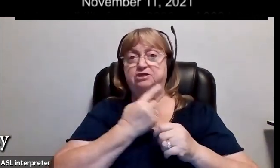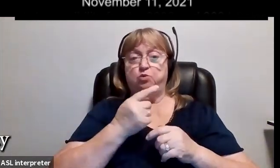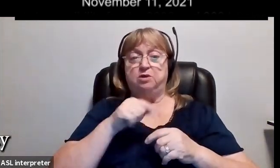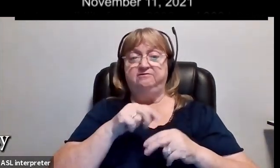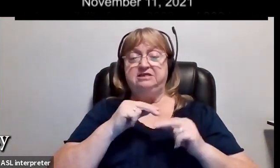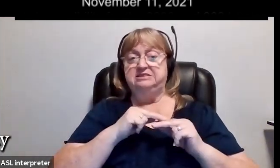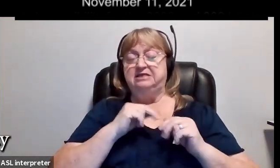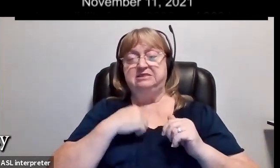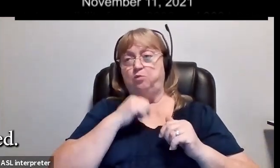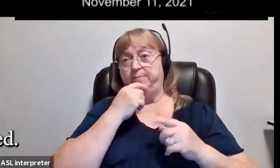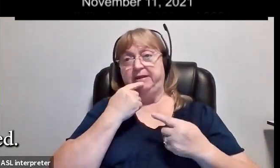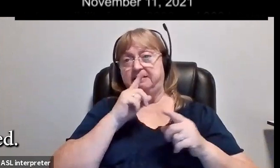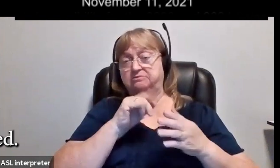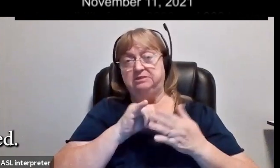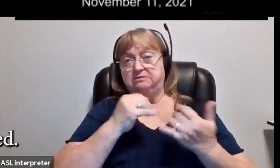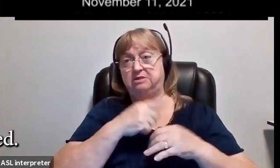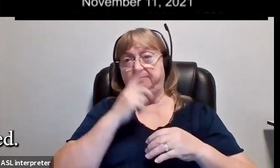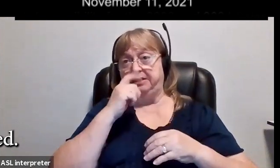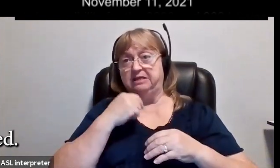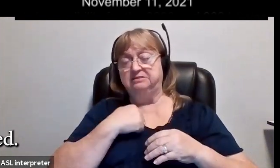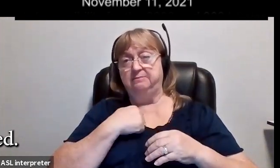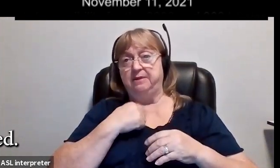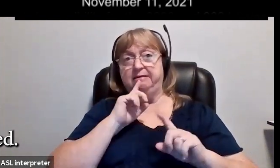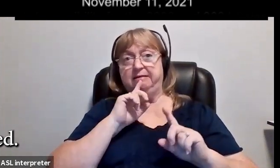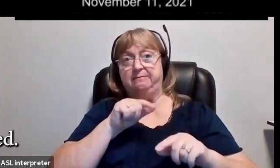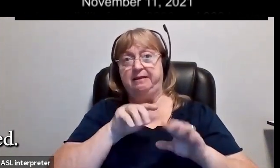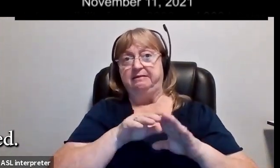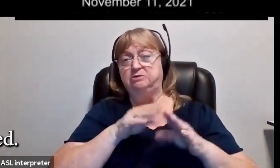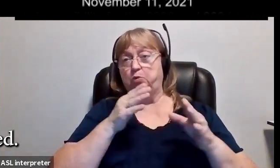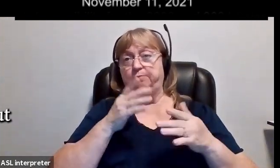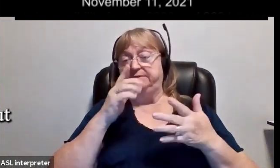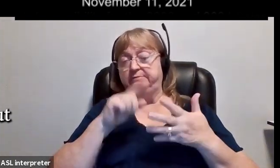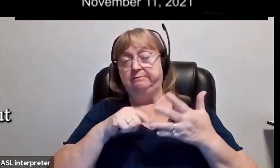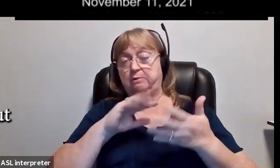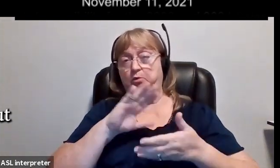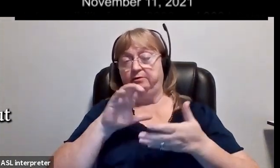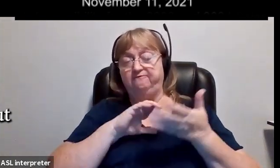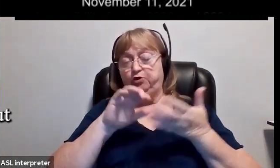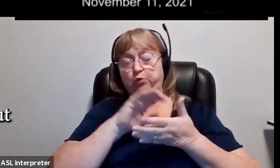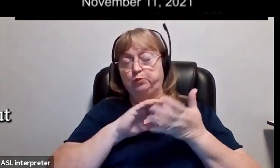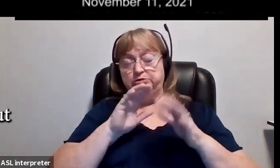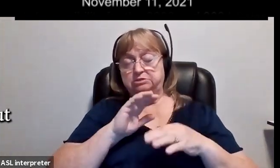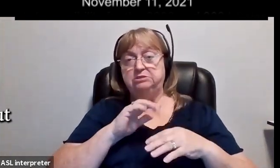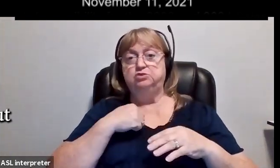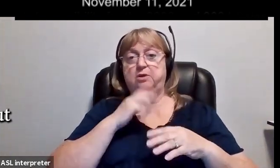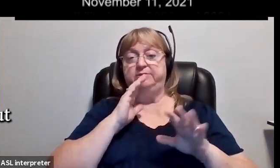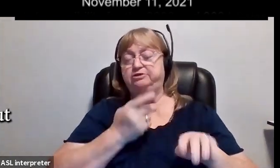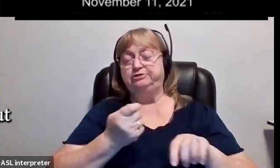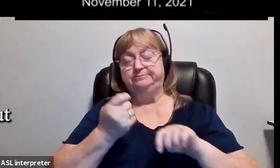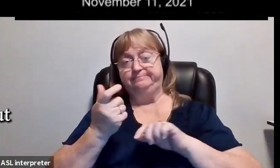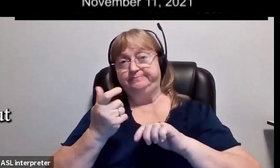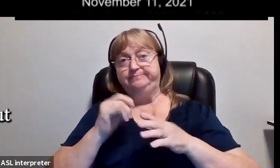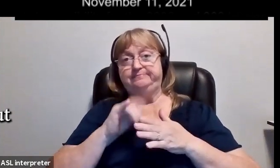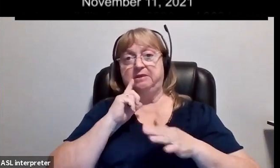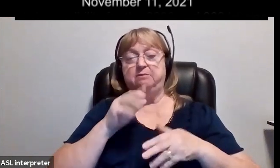slides. I won't be announcing them today because I get my commands, open apples and things all confused. So I'm just going to leave those out and